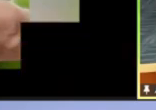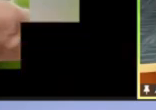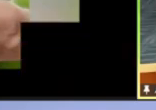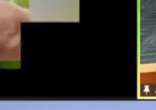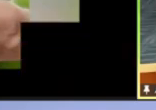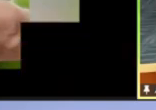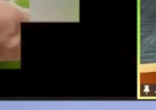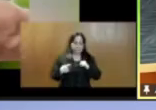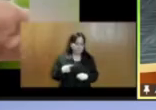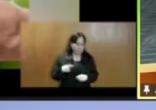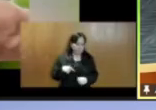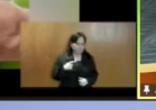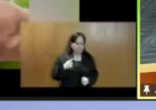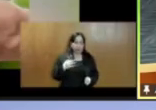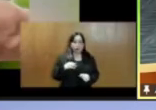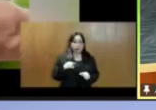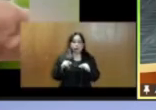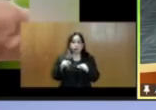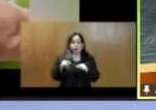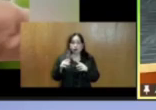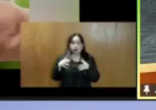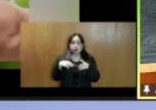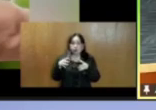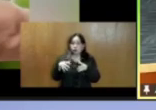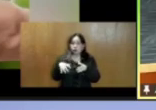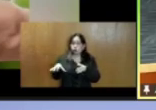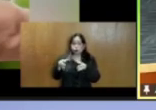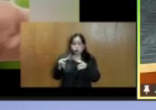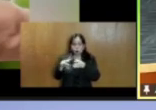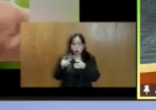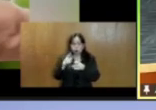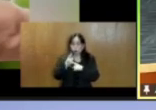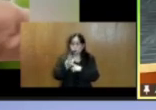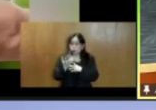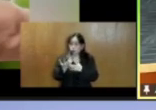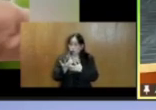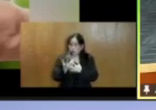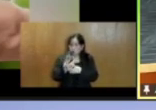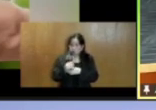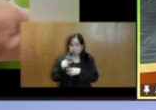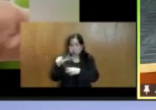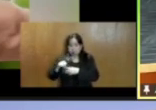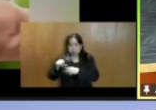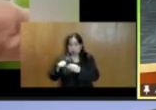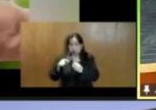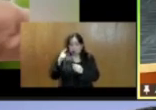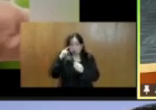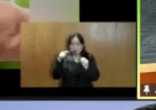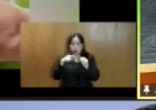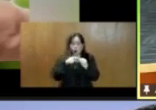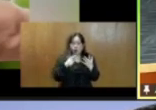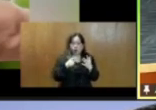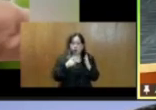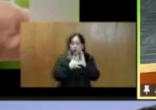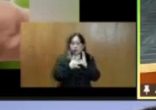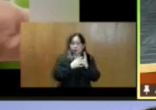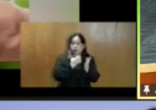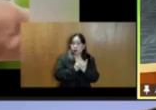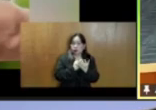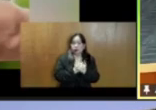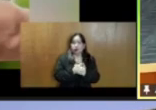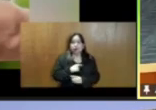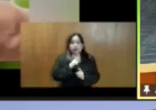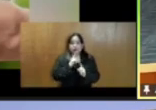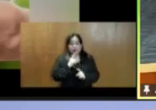basically is the sector faring in terms of green and the digital economy? Okay, thank you very much. Just let's talk numbers